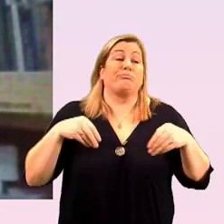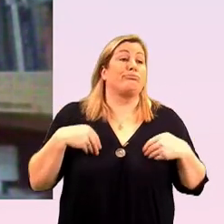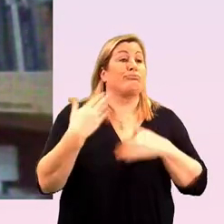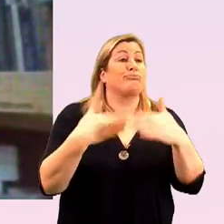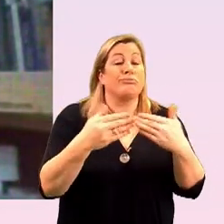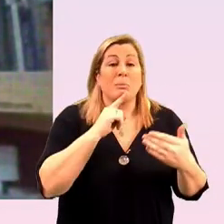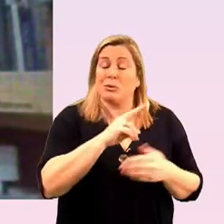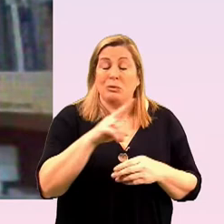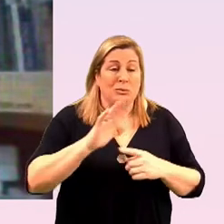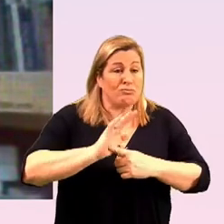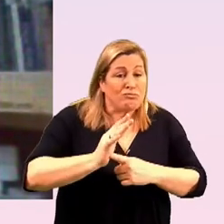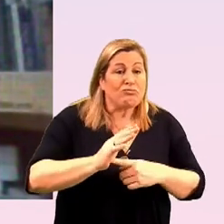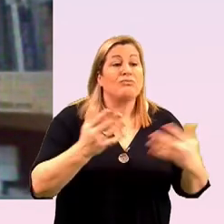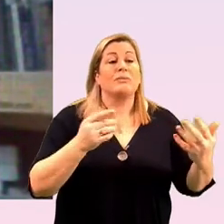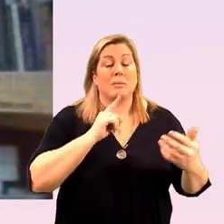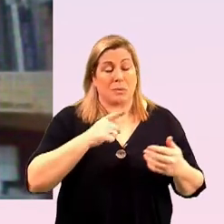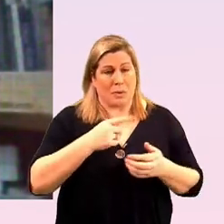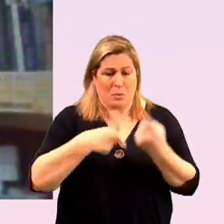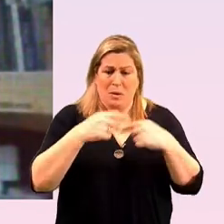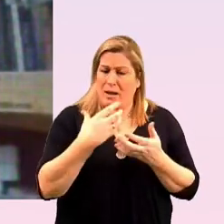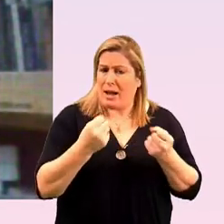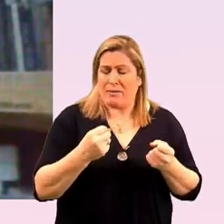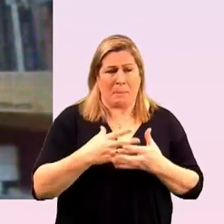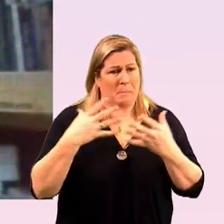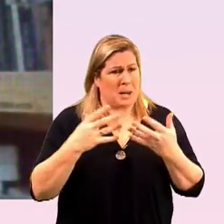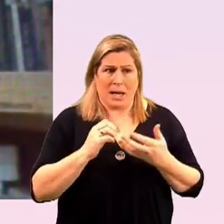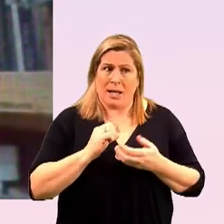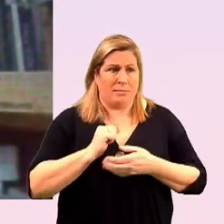of view, we have had a huge input into setting up,